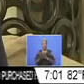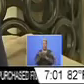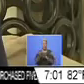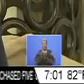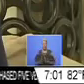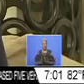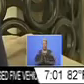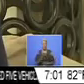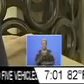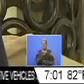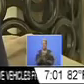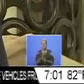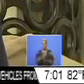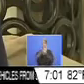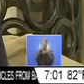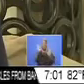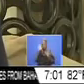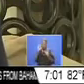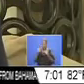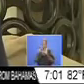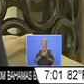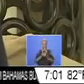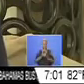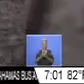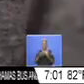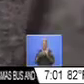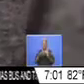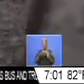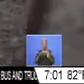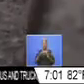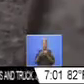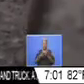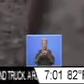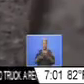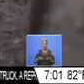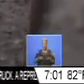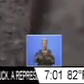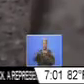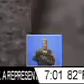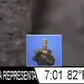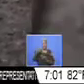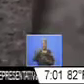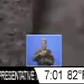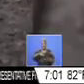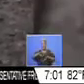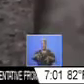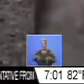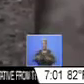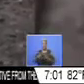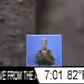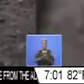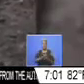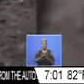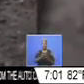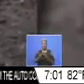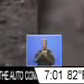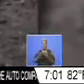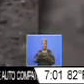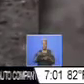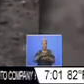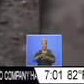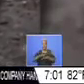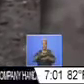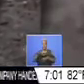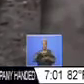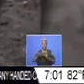gotten a clear picture of the arrival of the hurricane and exactly how it devastated different islands in the